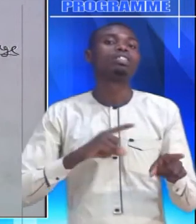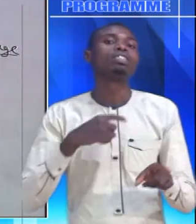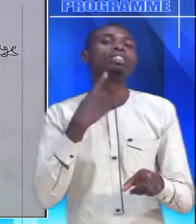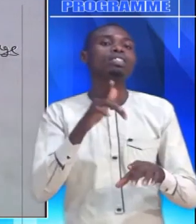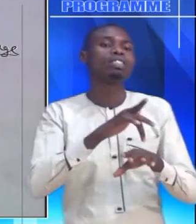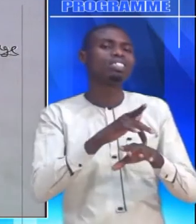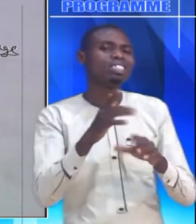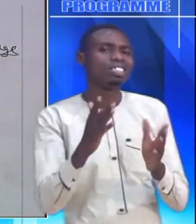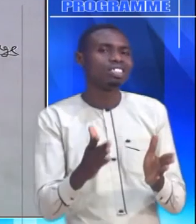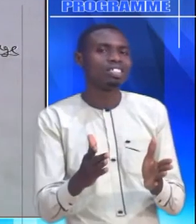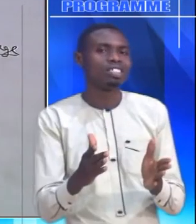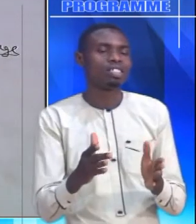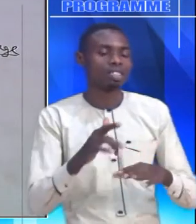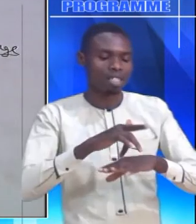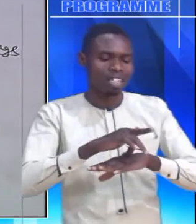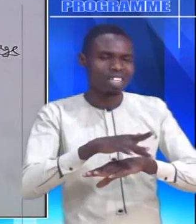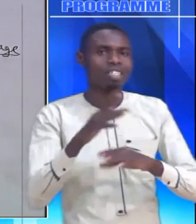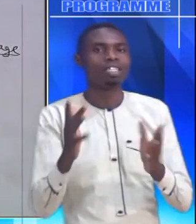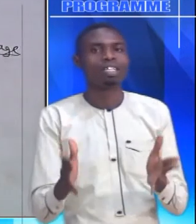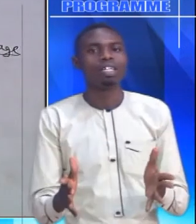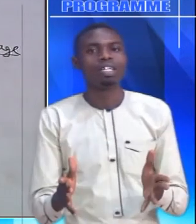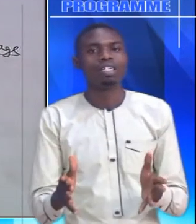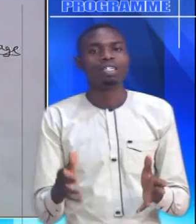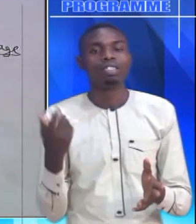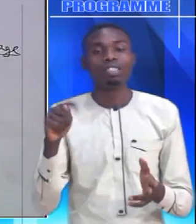the alphabets of English language contain